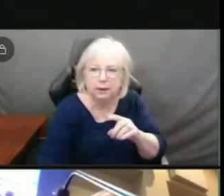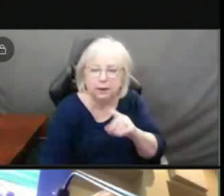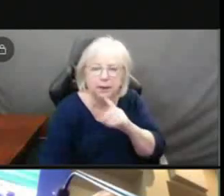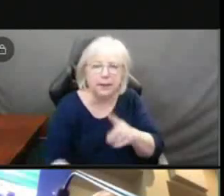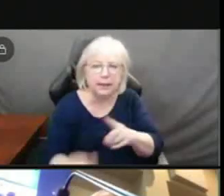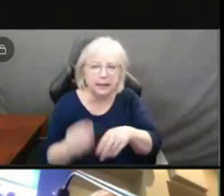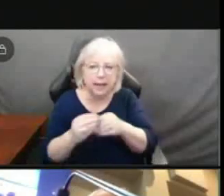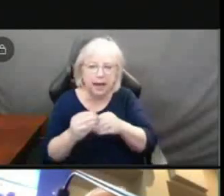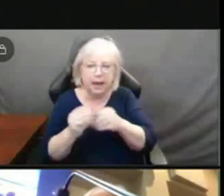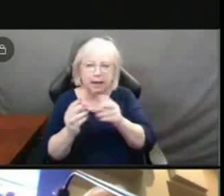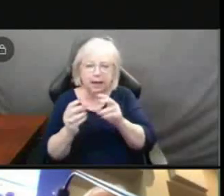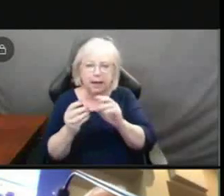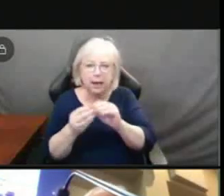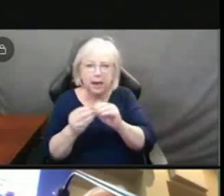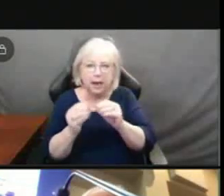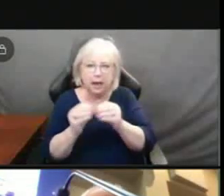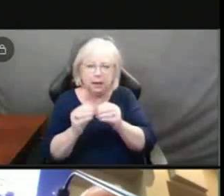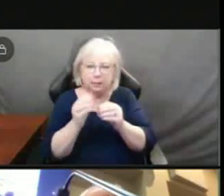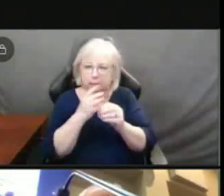item that